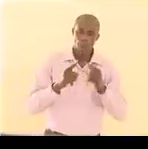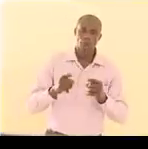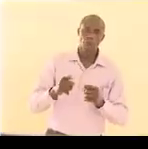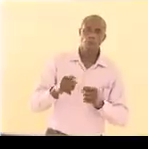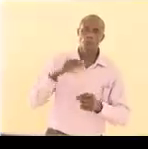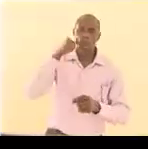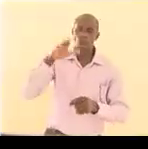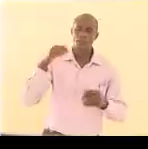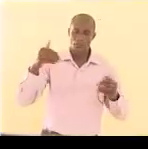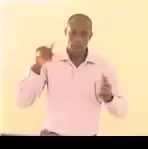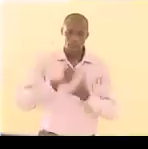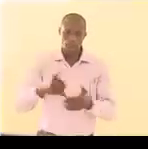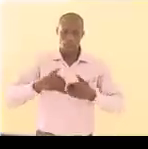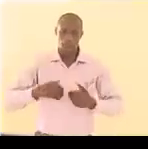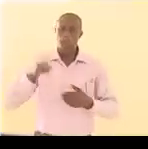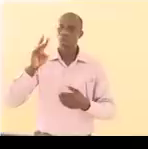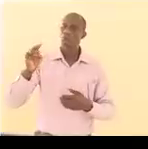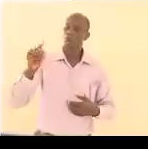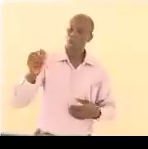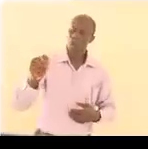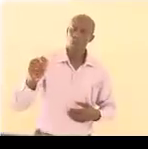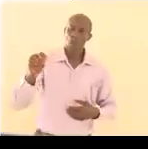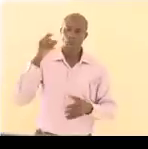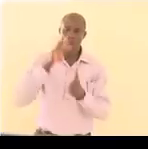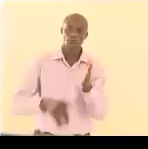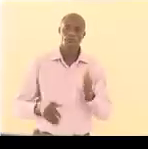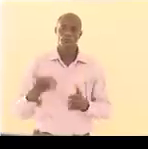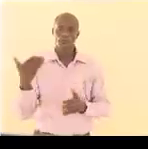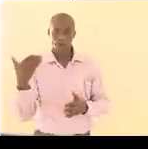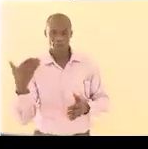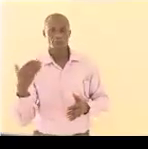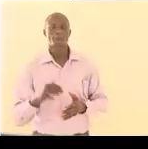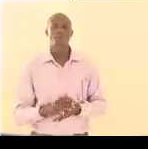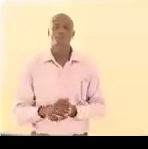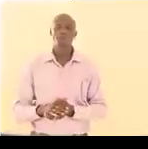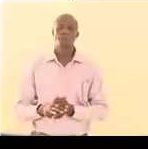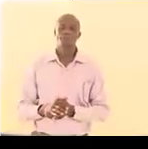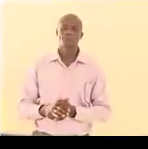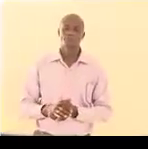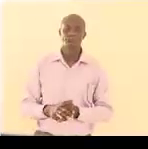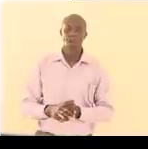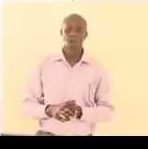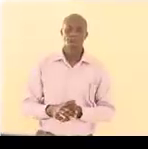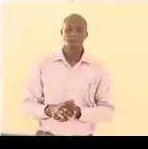that had great faith in Matthew chapter 15, verse 21 to 28.